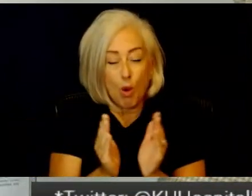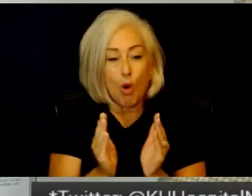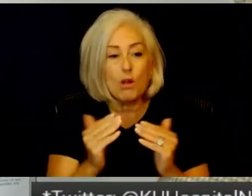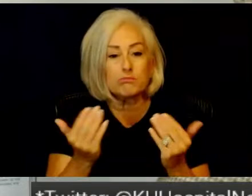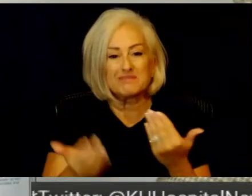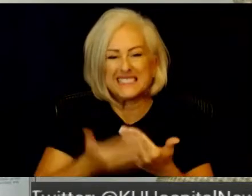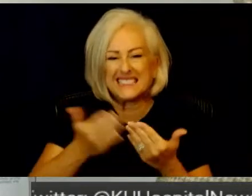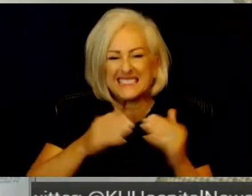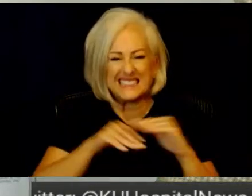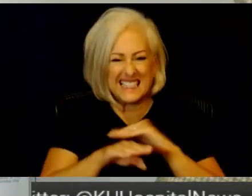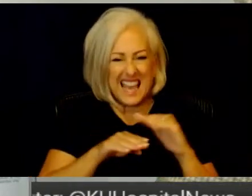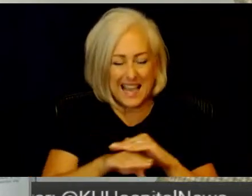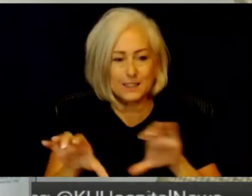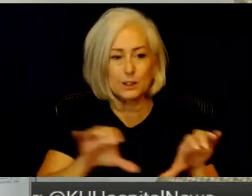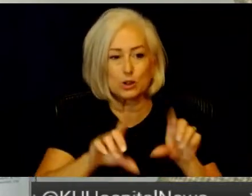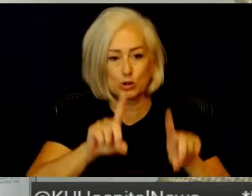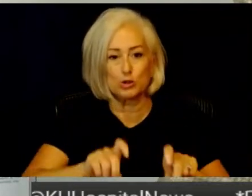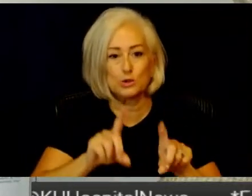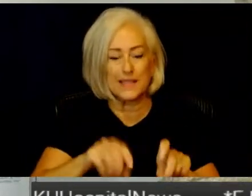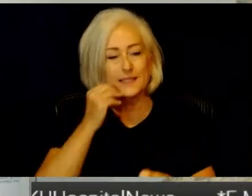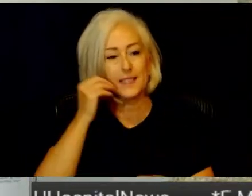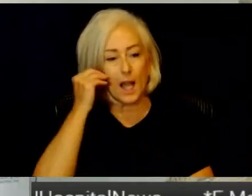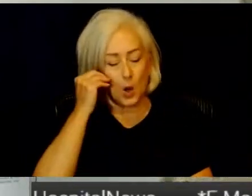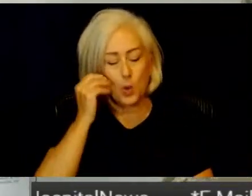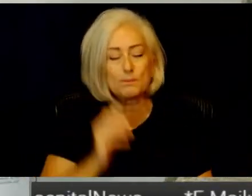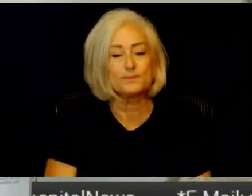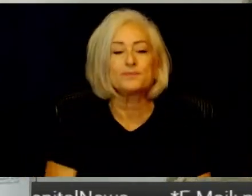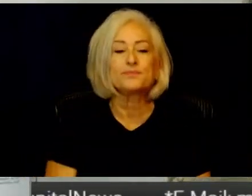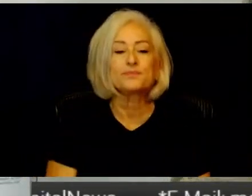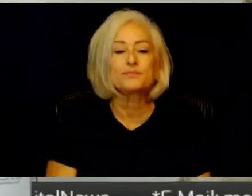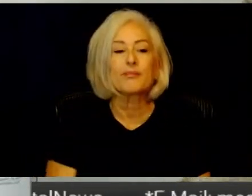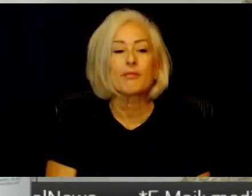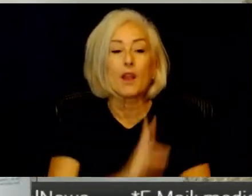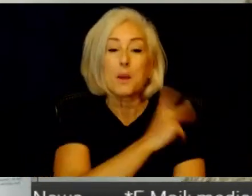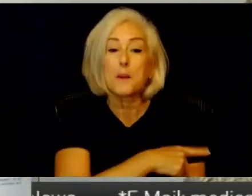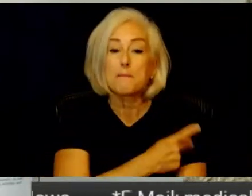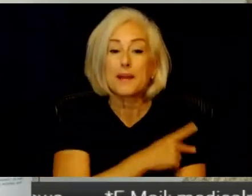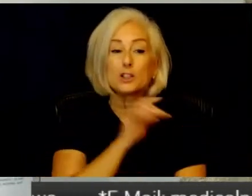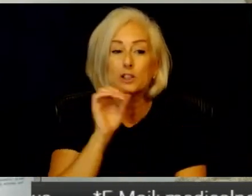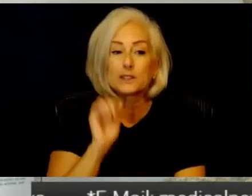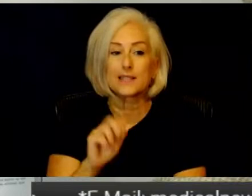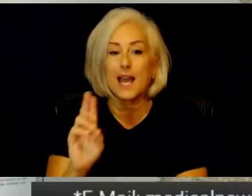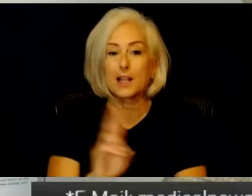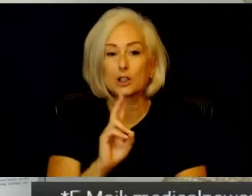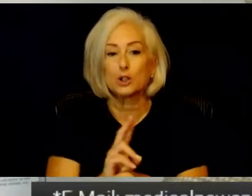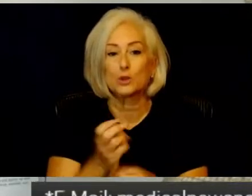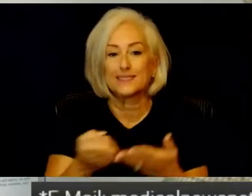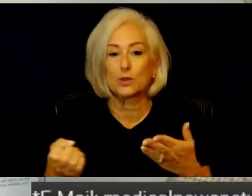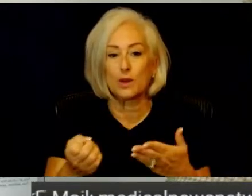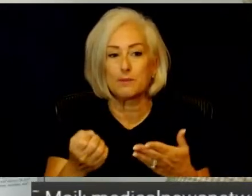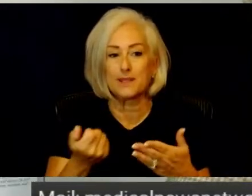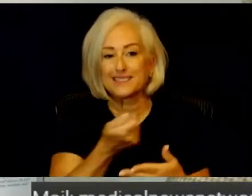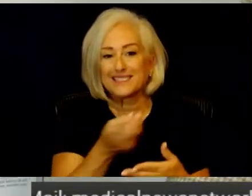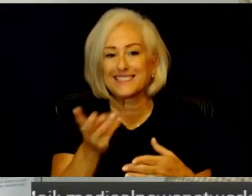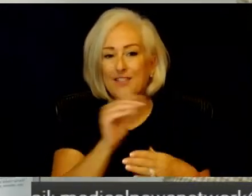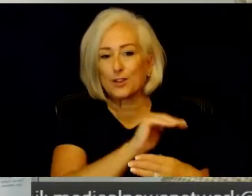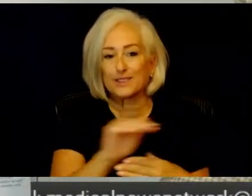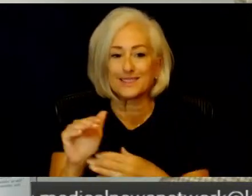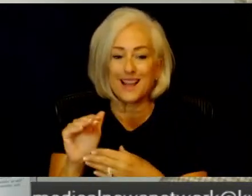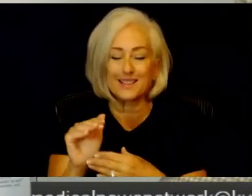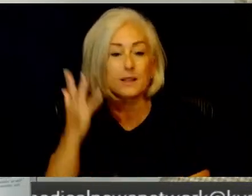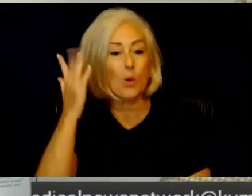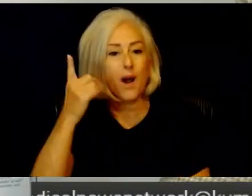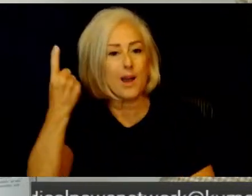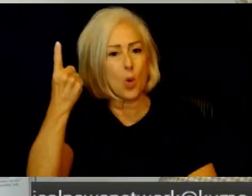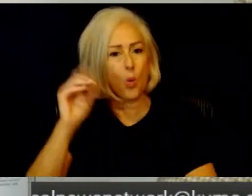multi-night testing, where the patient can wear the same device many nights, because sometimes a single night does not give you a good snapshot